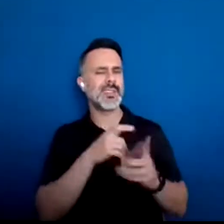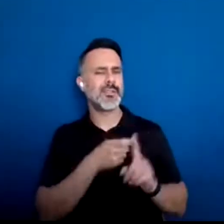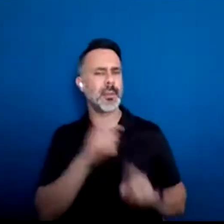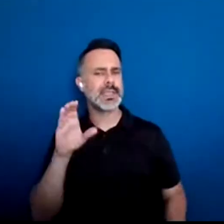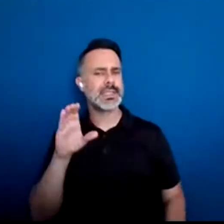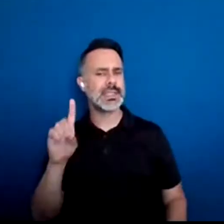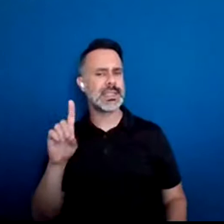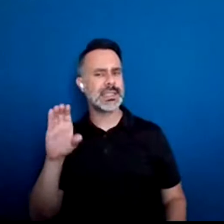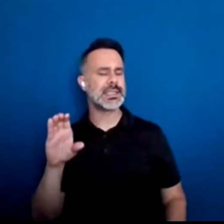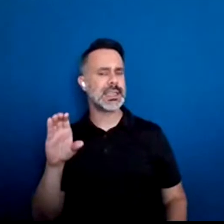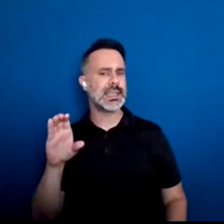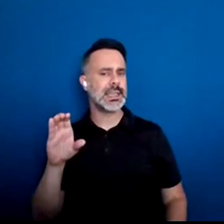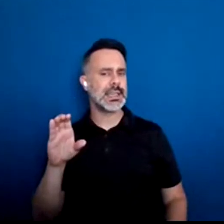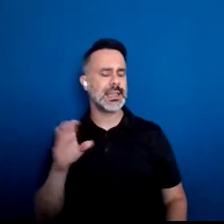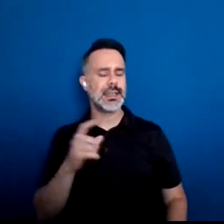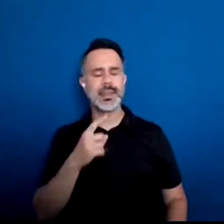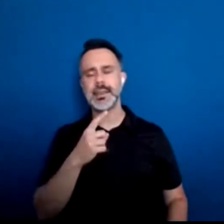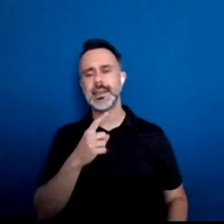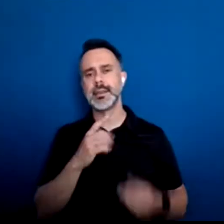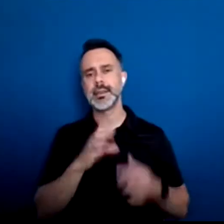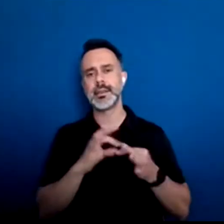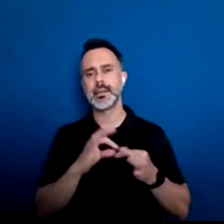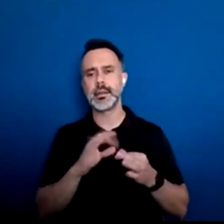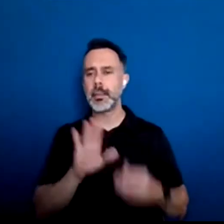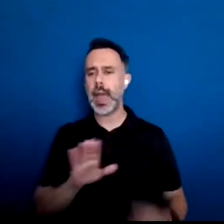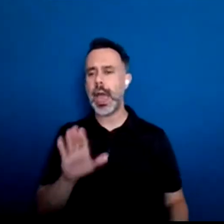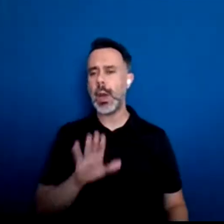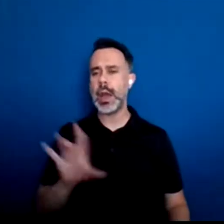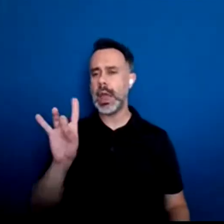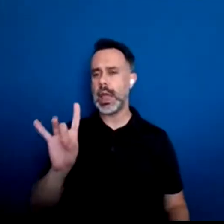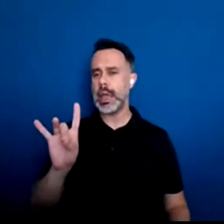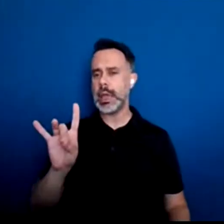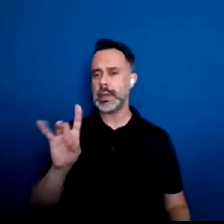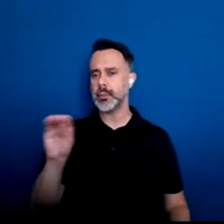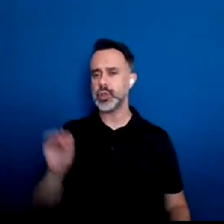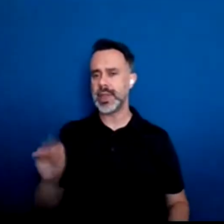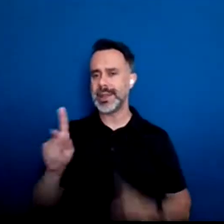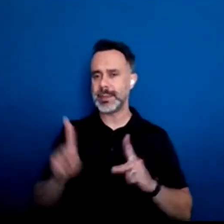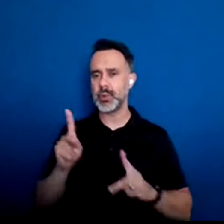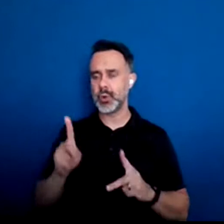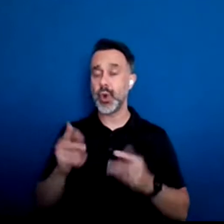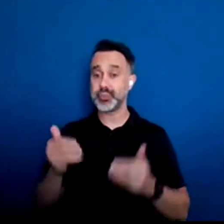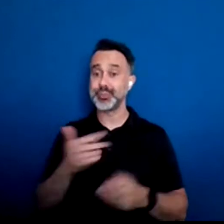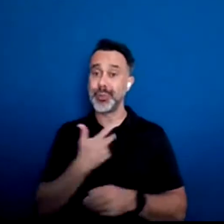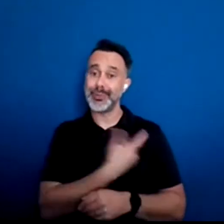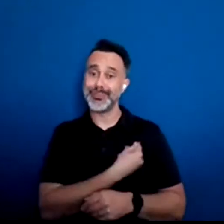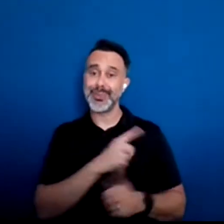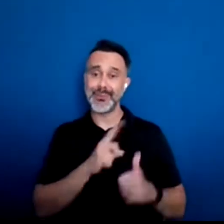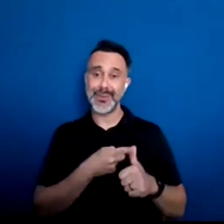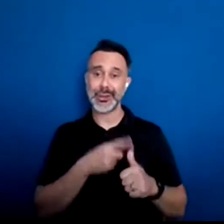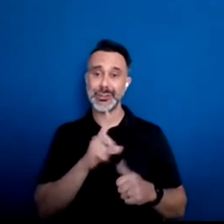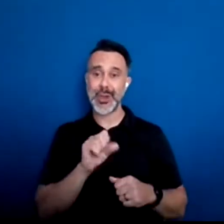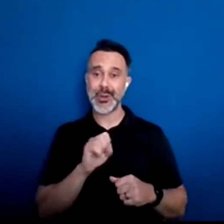indicating that about 8% of people were not getting their second dose. So we looked at our numbers, and